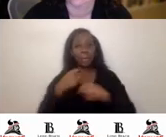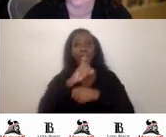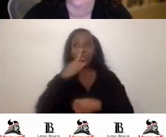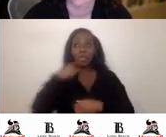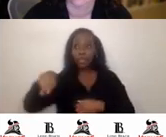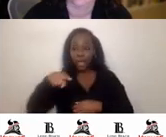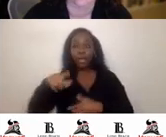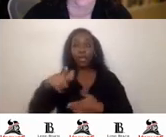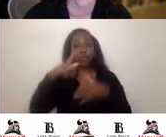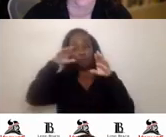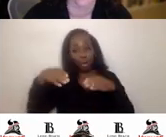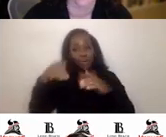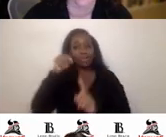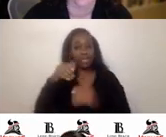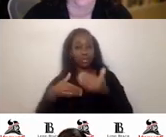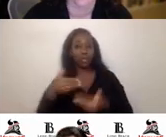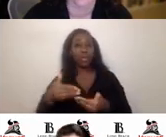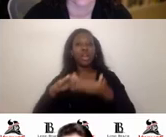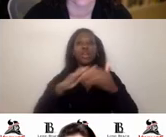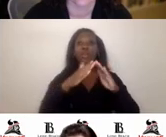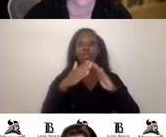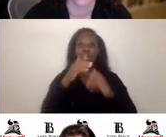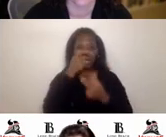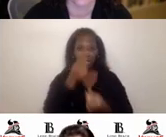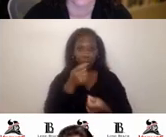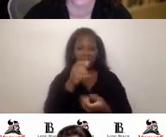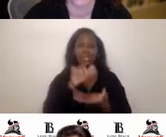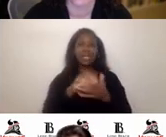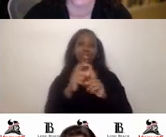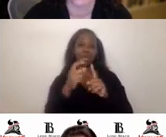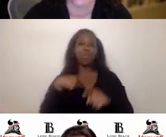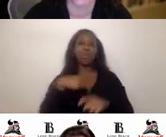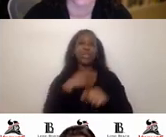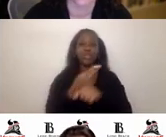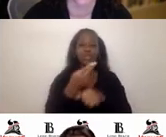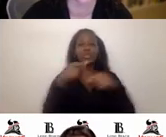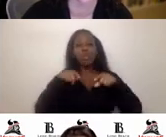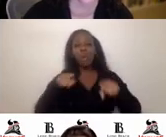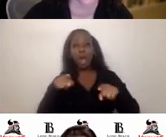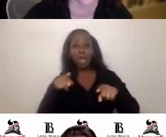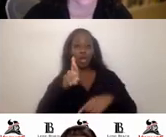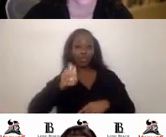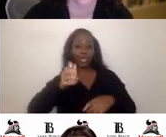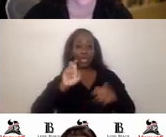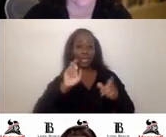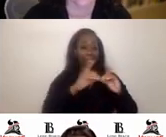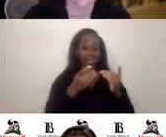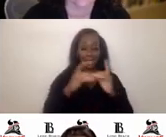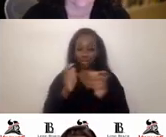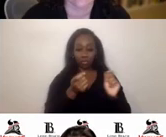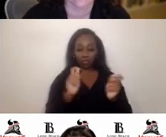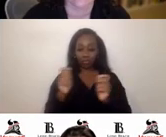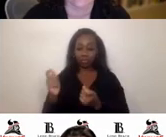process. Communities of interest is the term that we use in redistricting to gather that input. It's about bringing like-minded